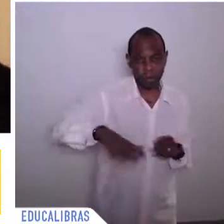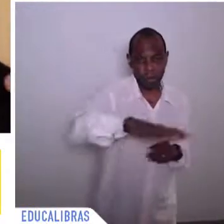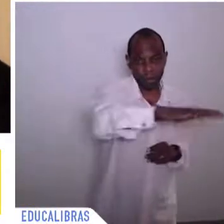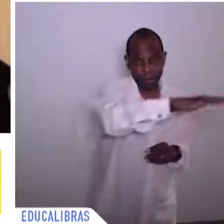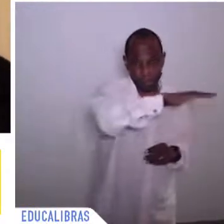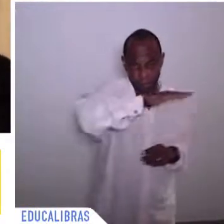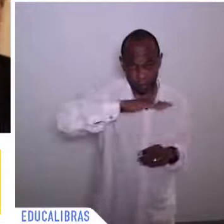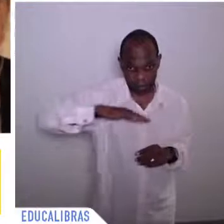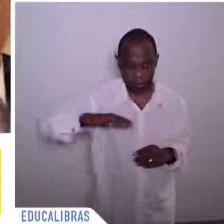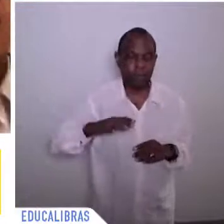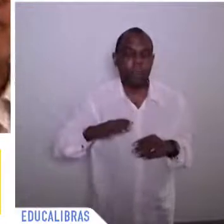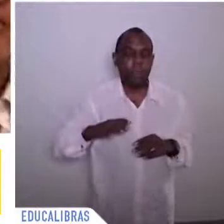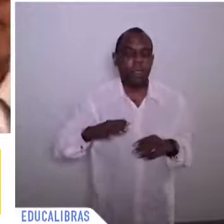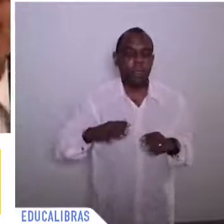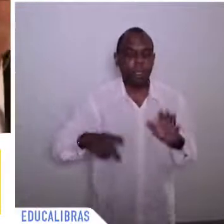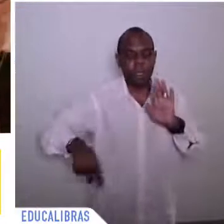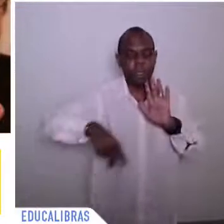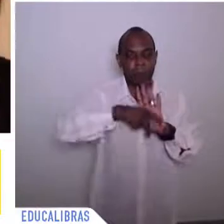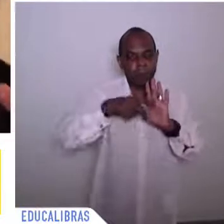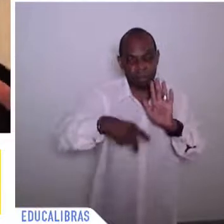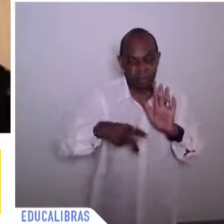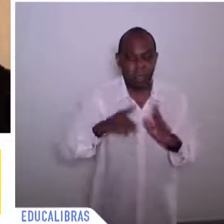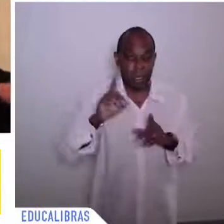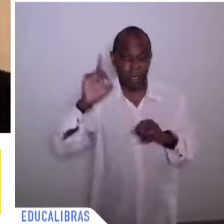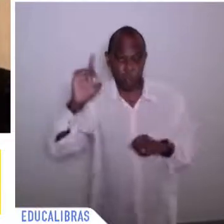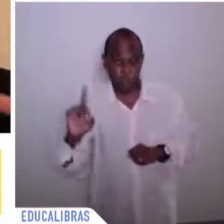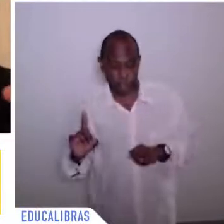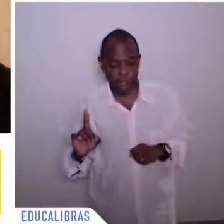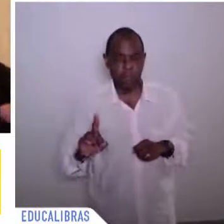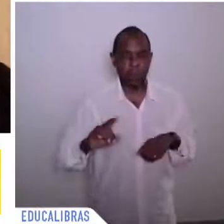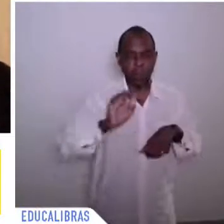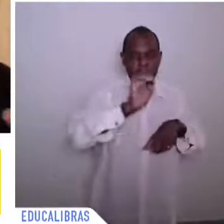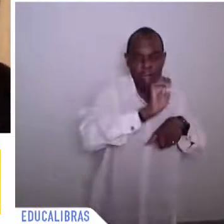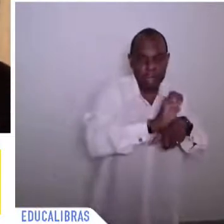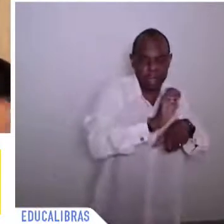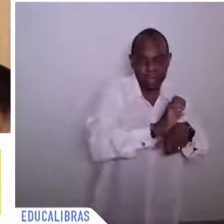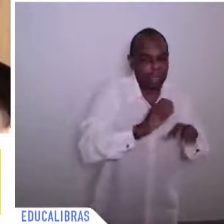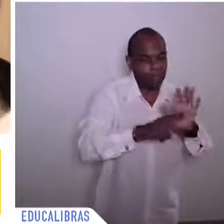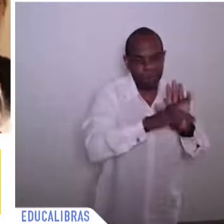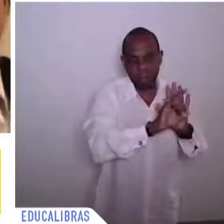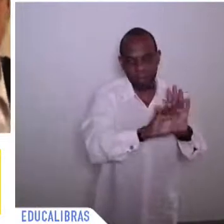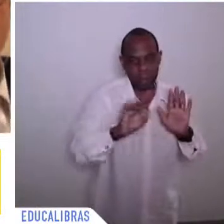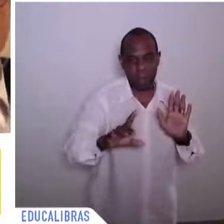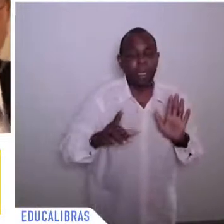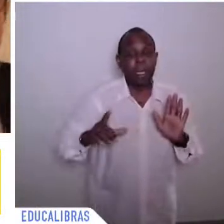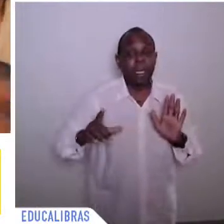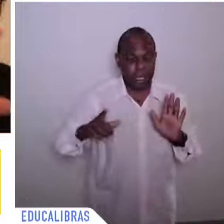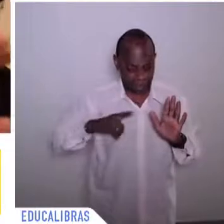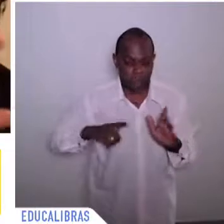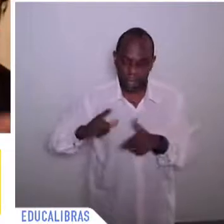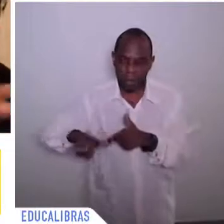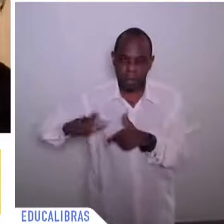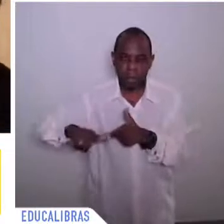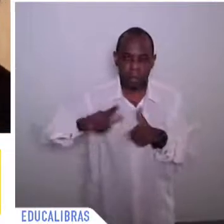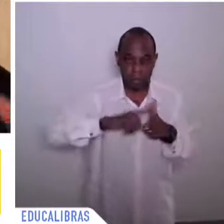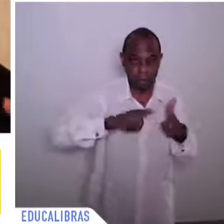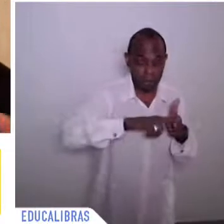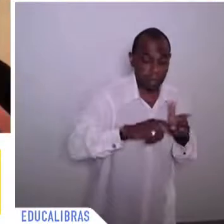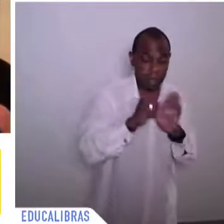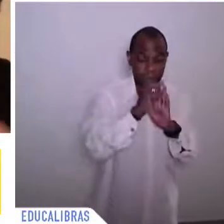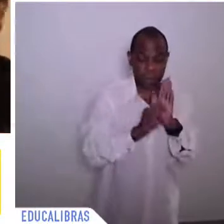state. The idea of capital or bourgeois state or something, it